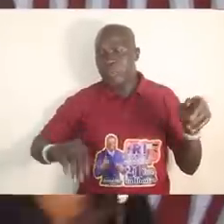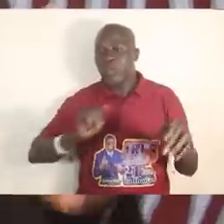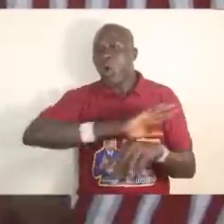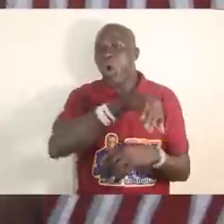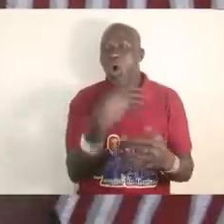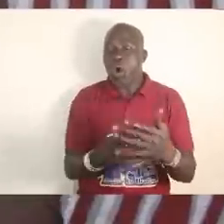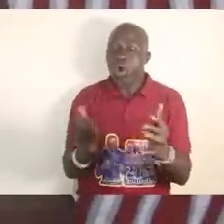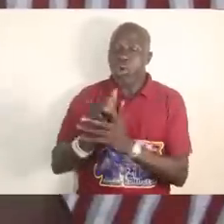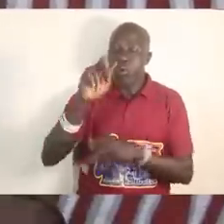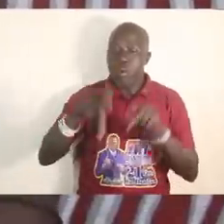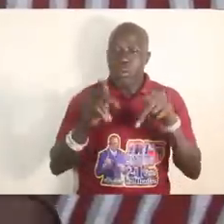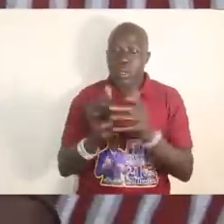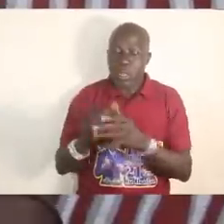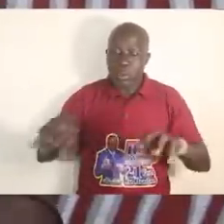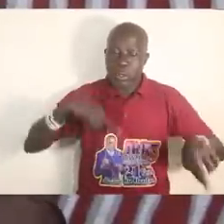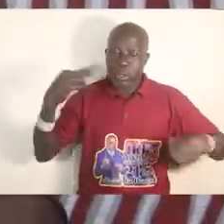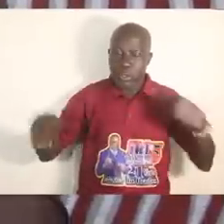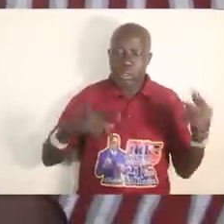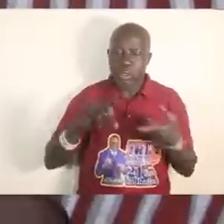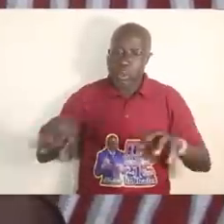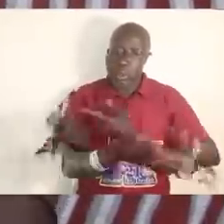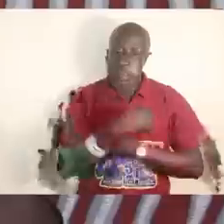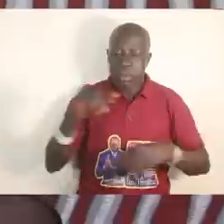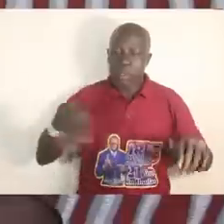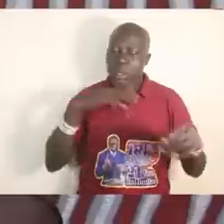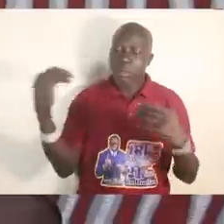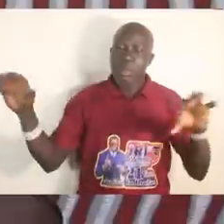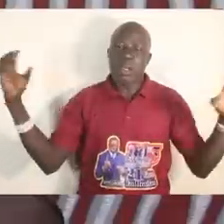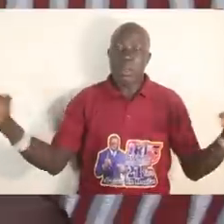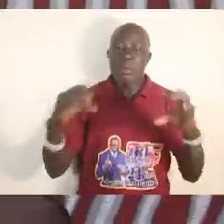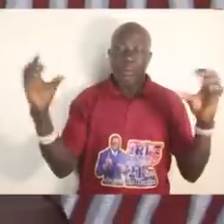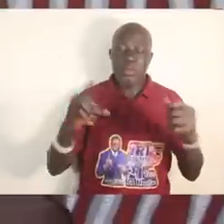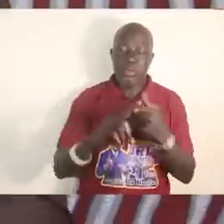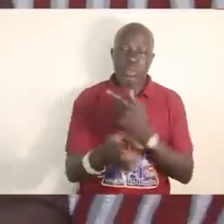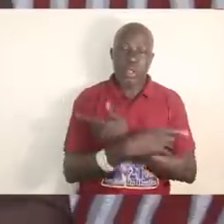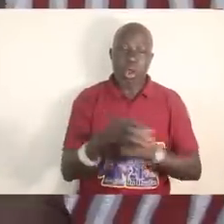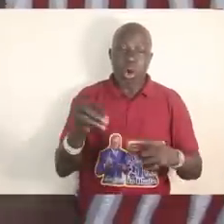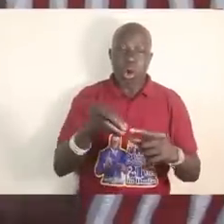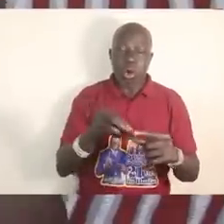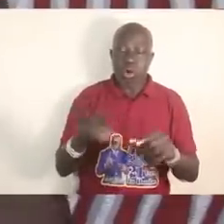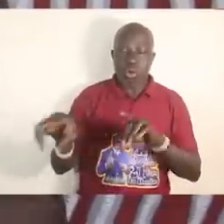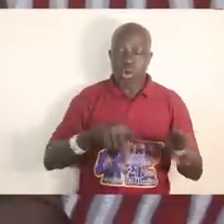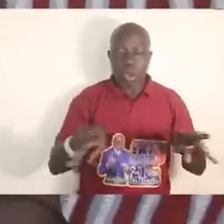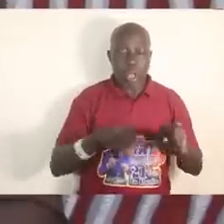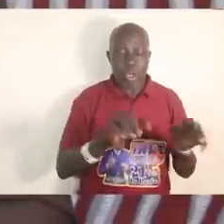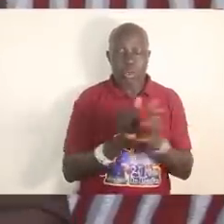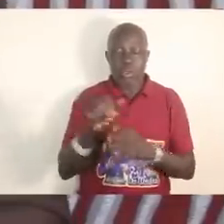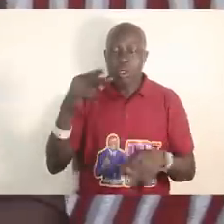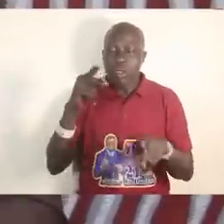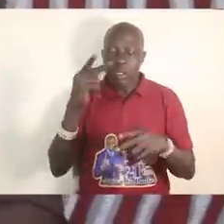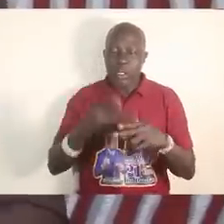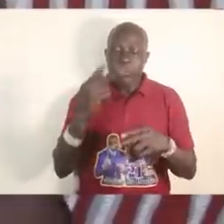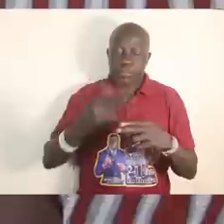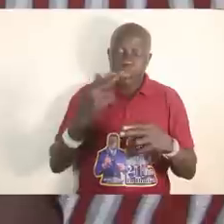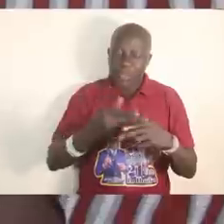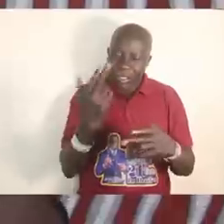you rejoicing today. Then say you are doing the display of joy. Boya on say come about name is ceremony or dog you